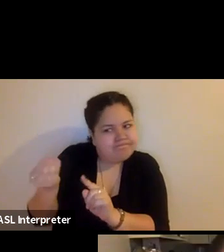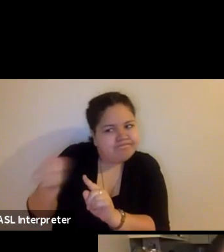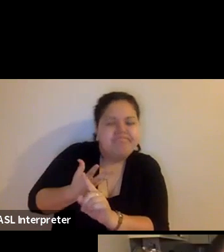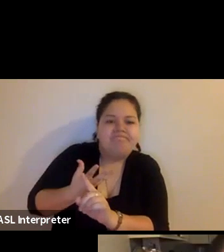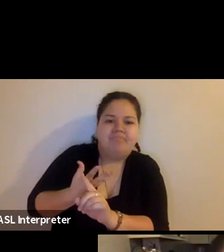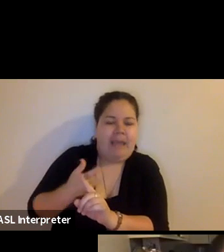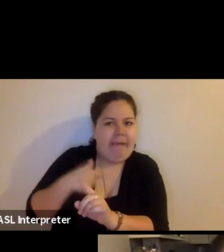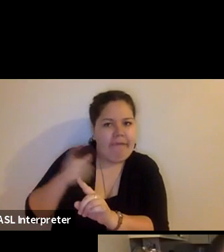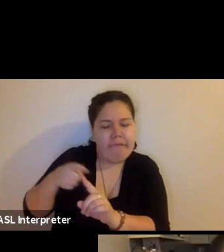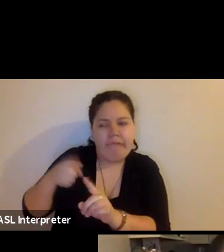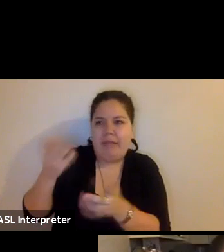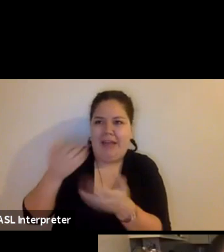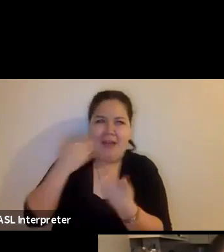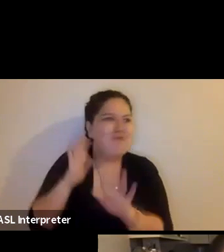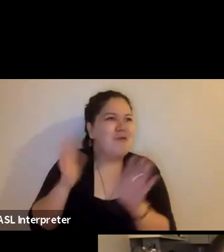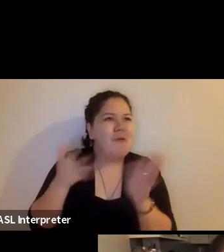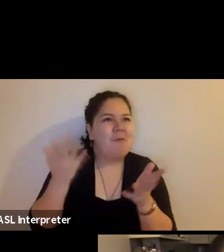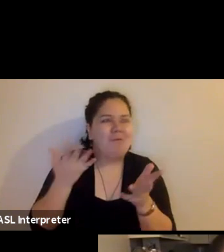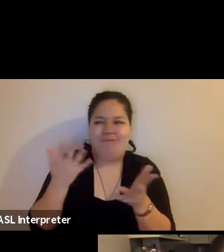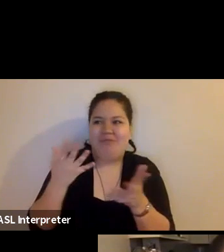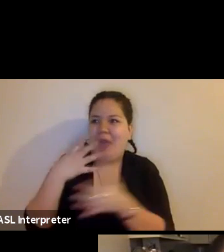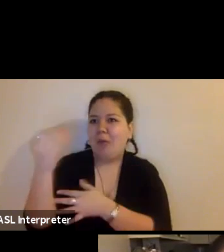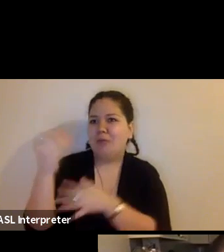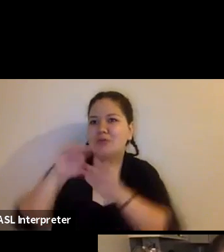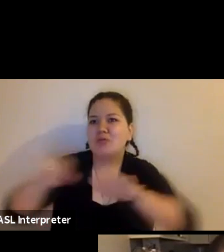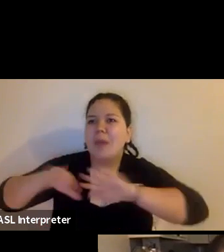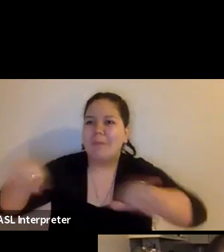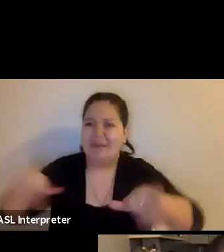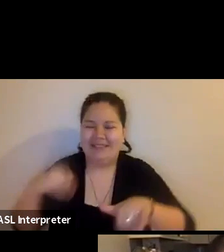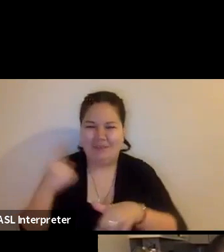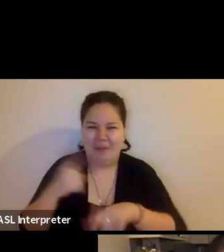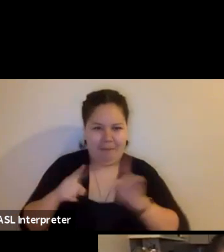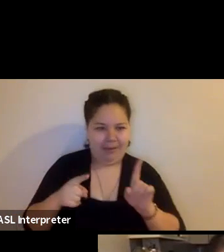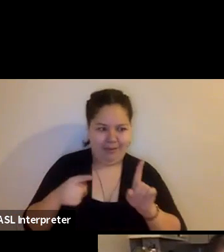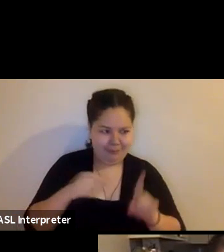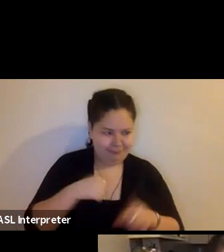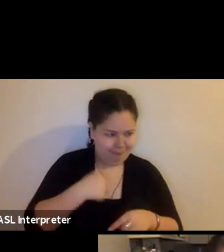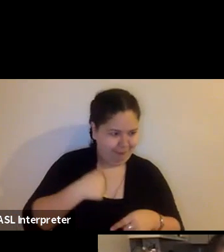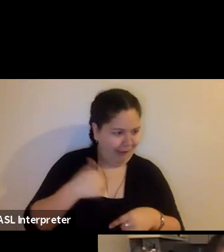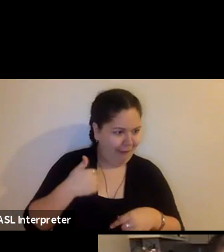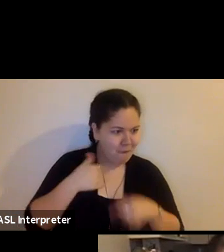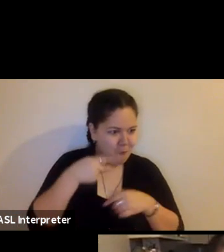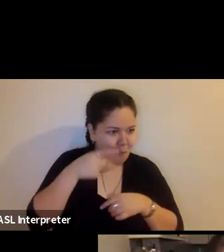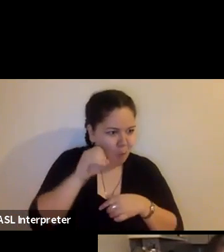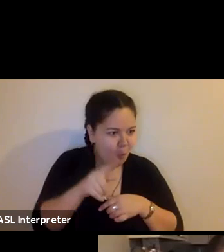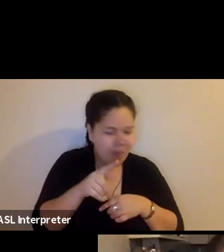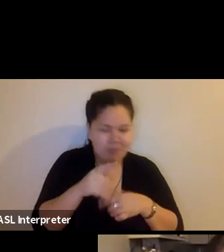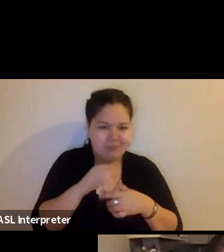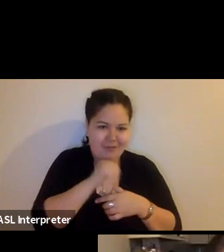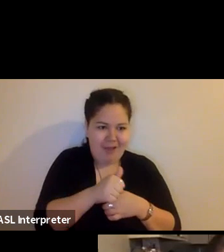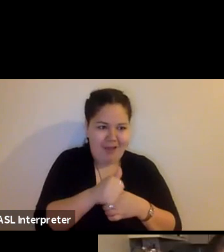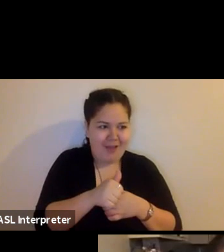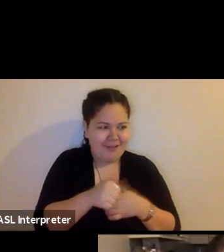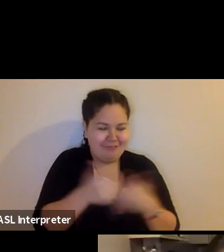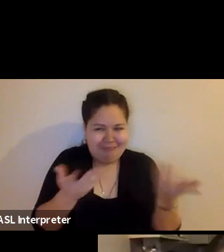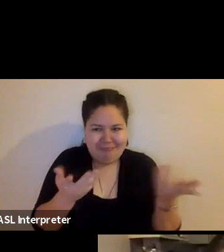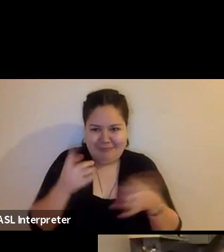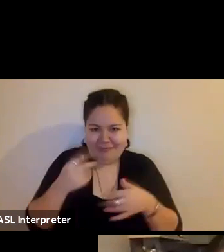I don't know, go swimming, but I don't have a pool or a nearby body of water.